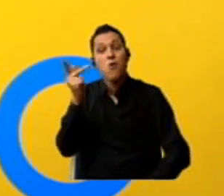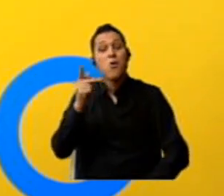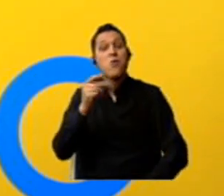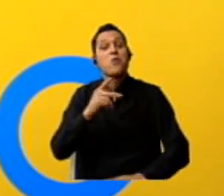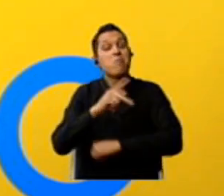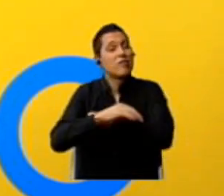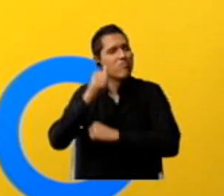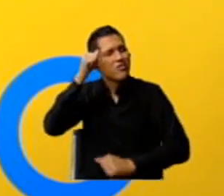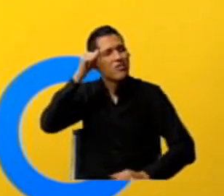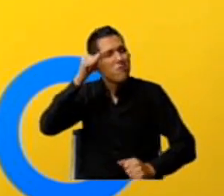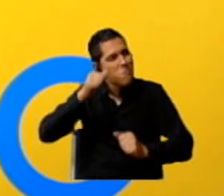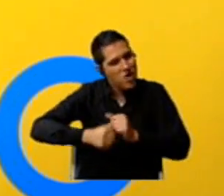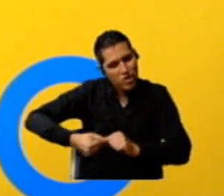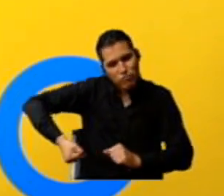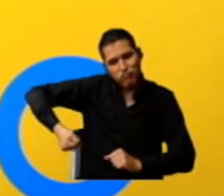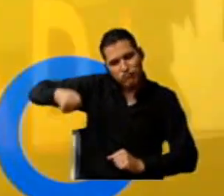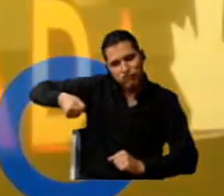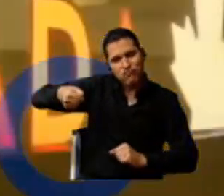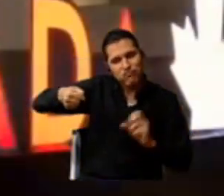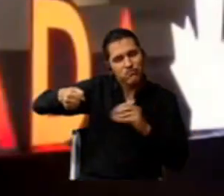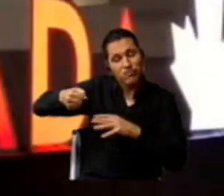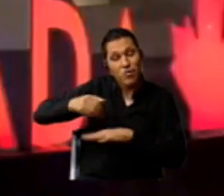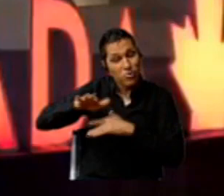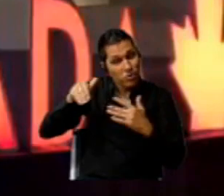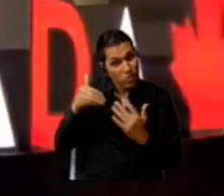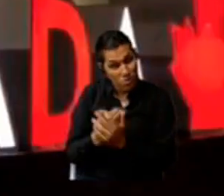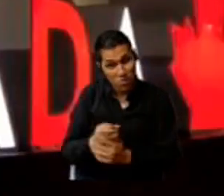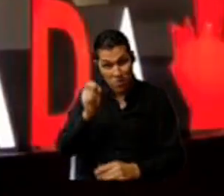your bag. Okay?